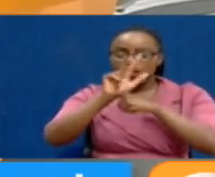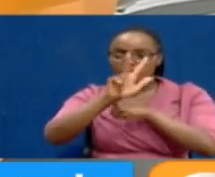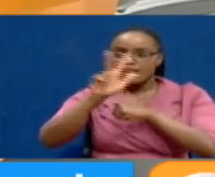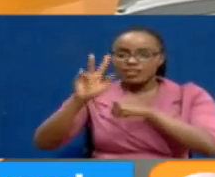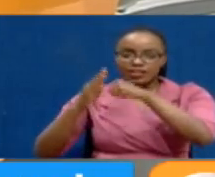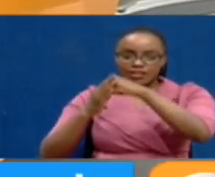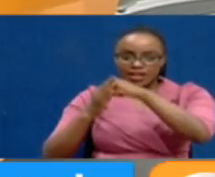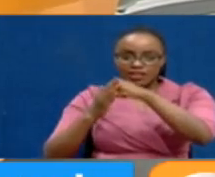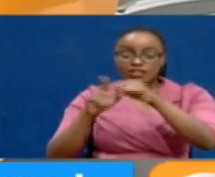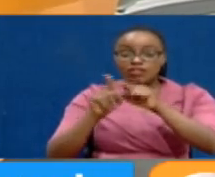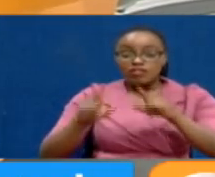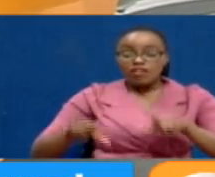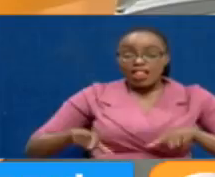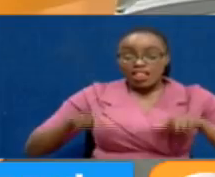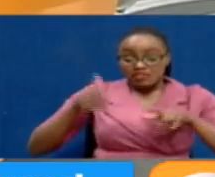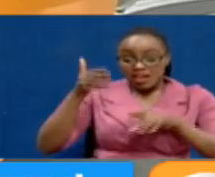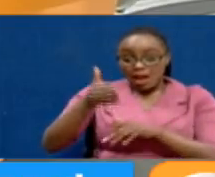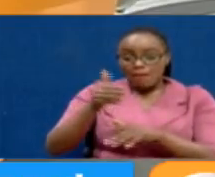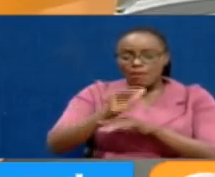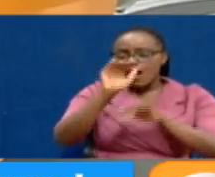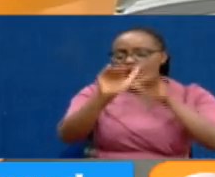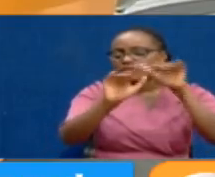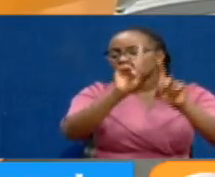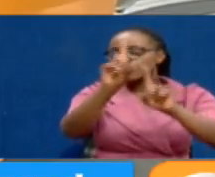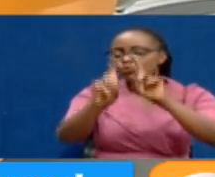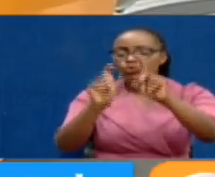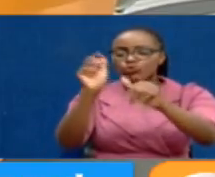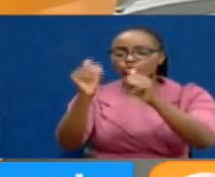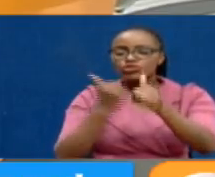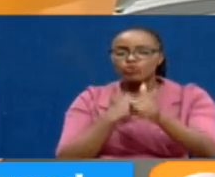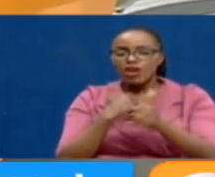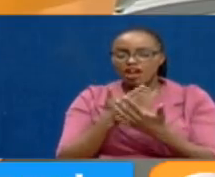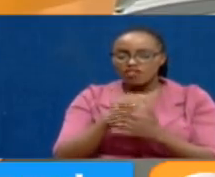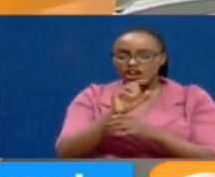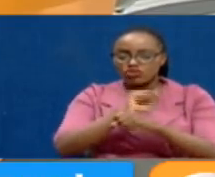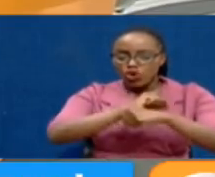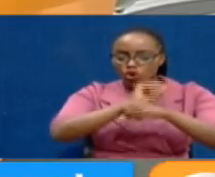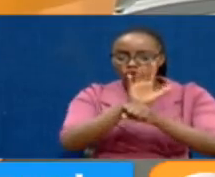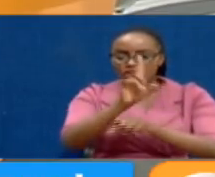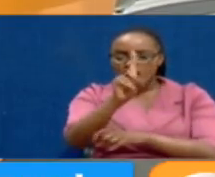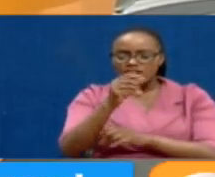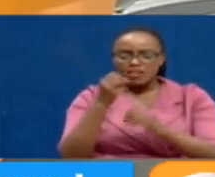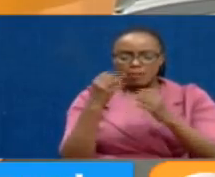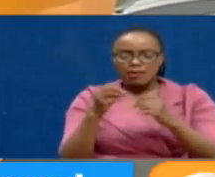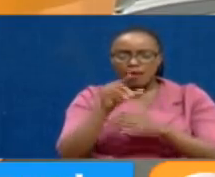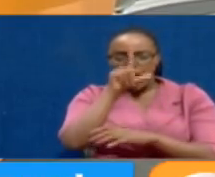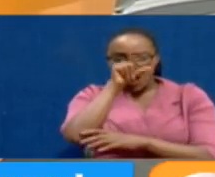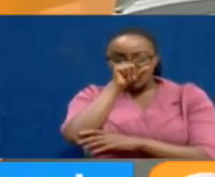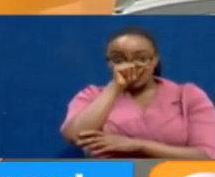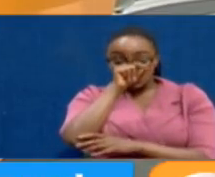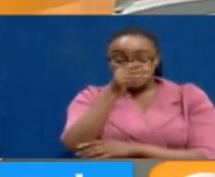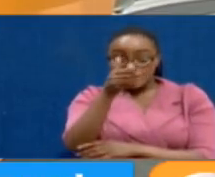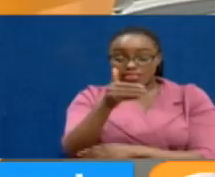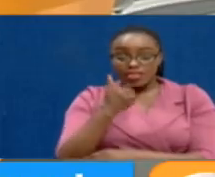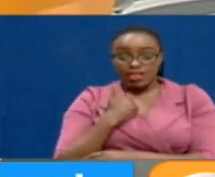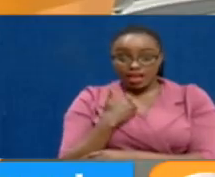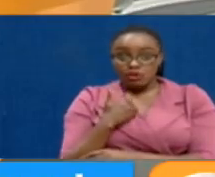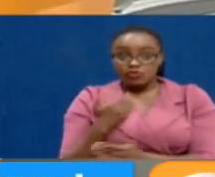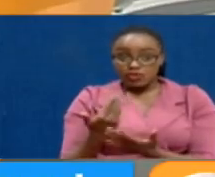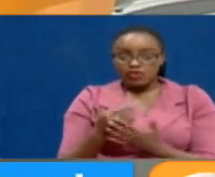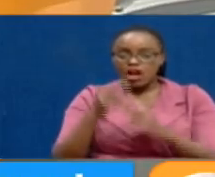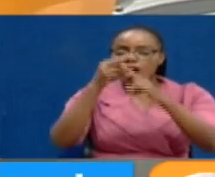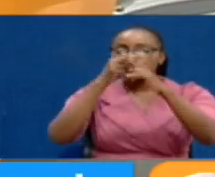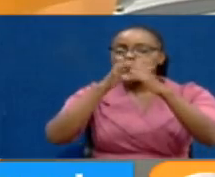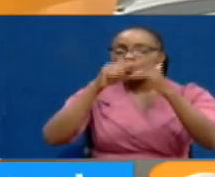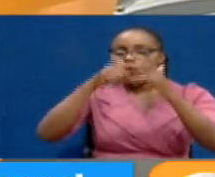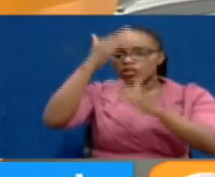0742961339. You'll be live on air and you can ask all the questions you have in regards to coronavirus. I have so many of them on Twitter, Trevor Mbija at Citizen TV Kenya. Use the